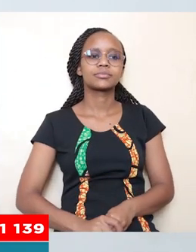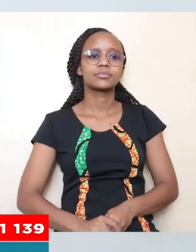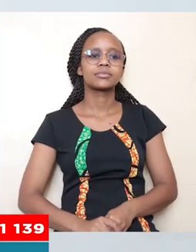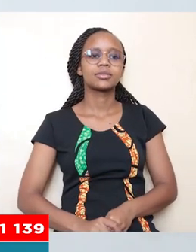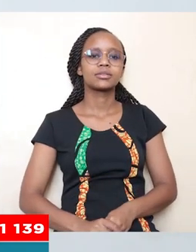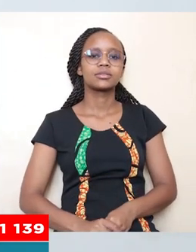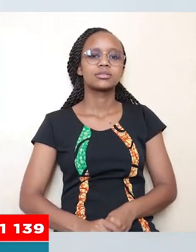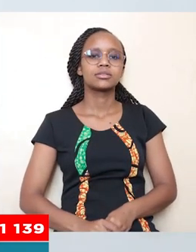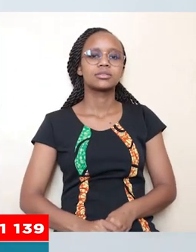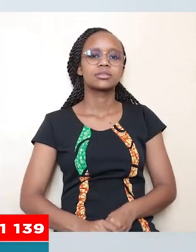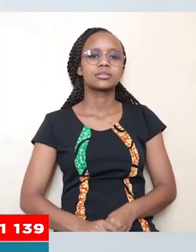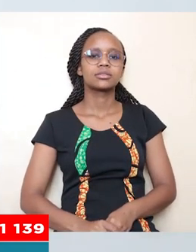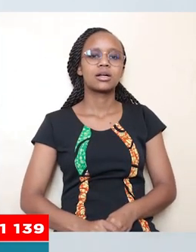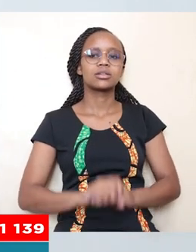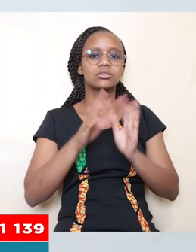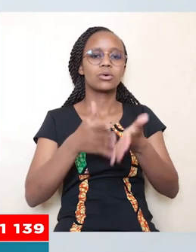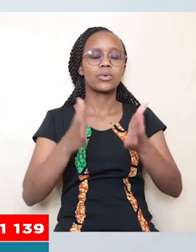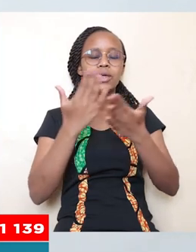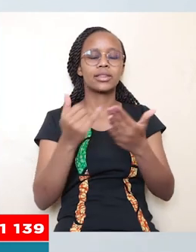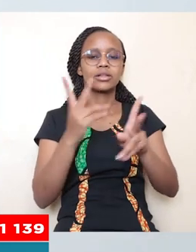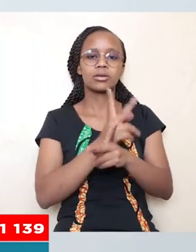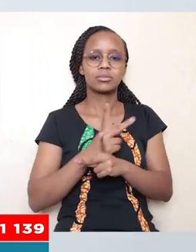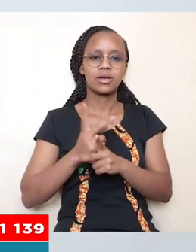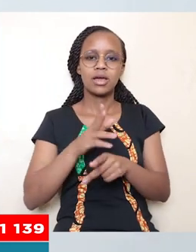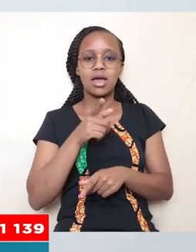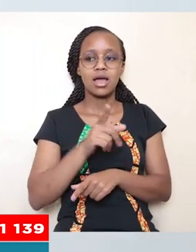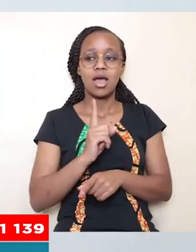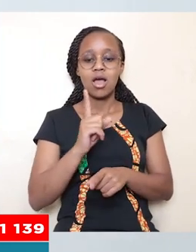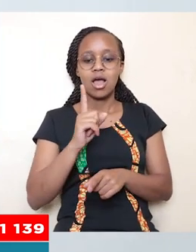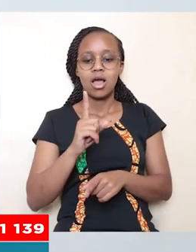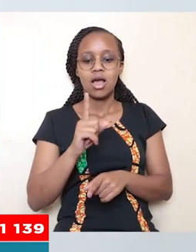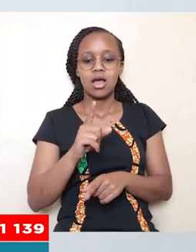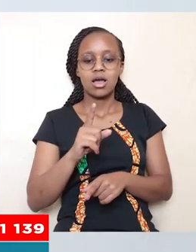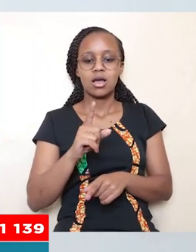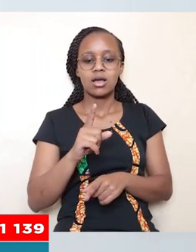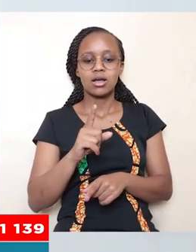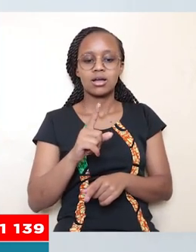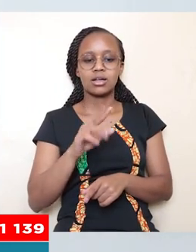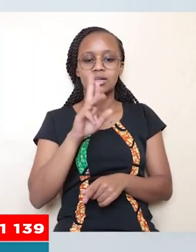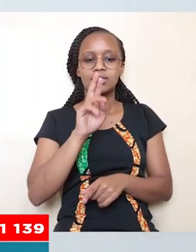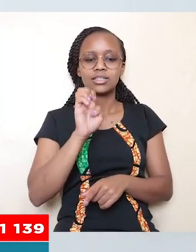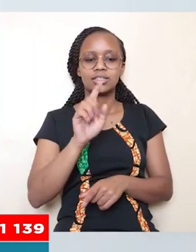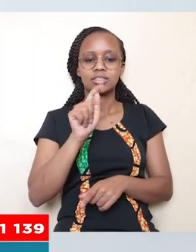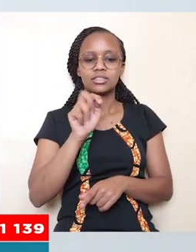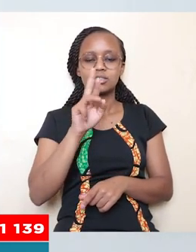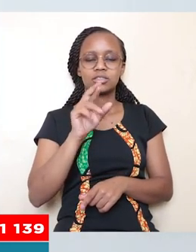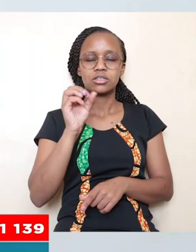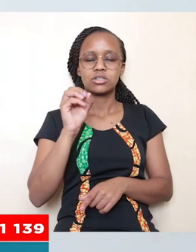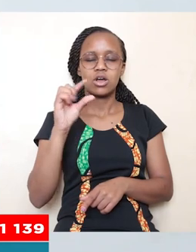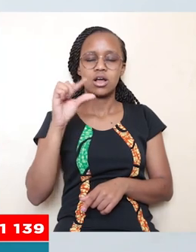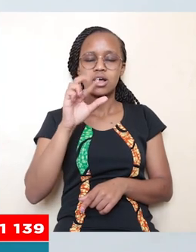lineage with the wife, to protect her from what we call retrogressive cultural